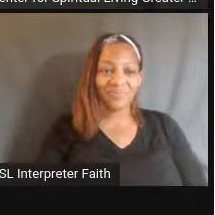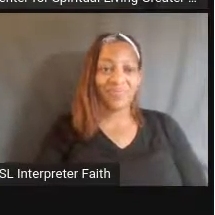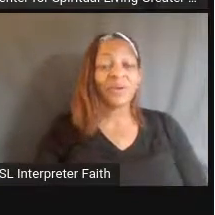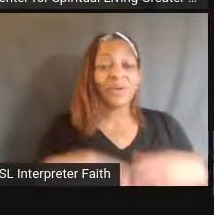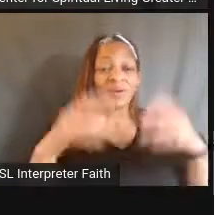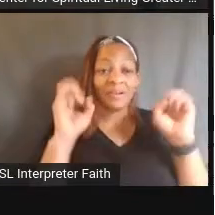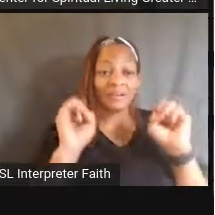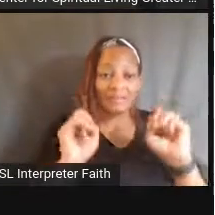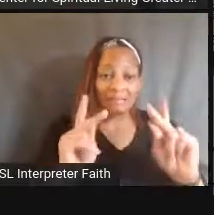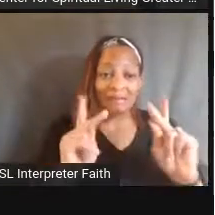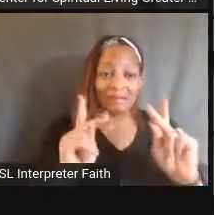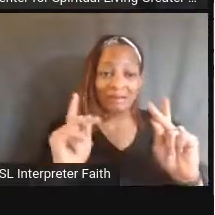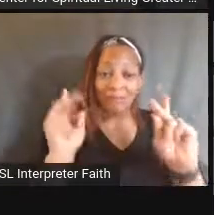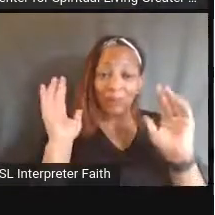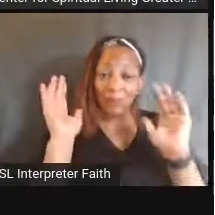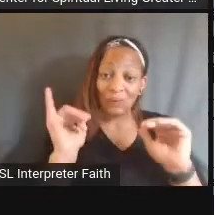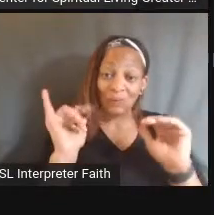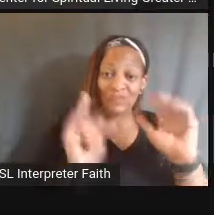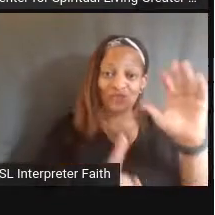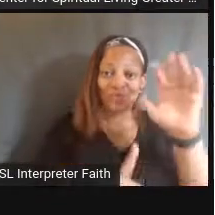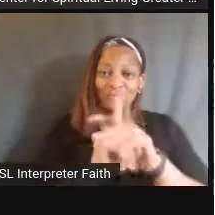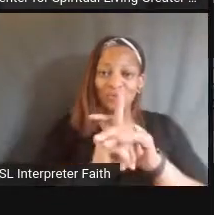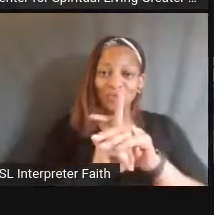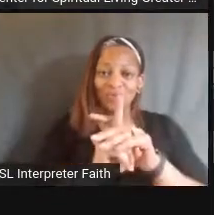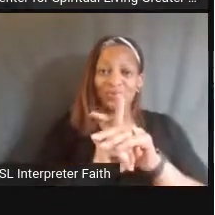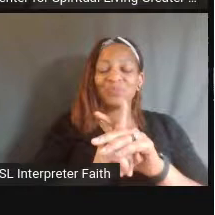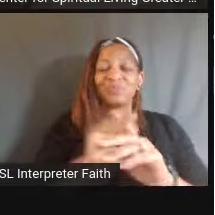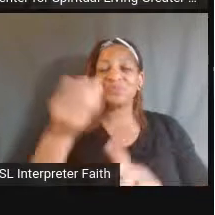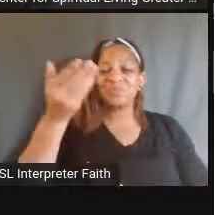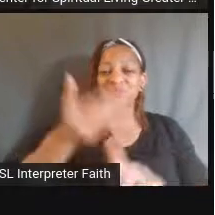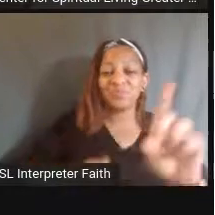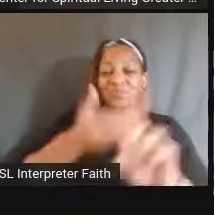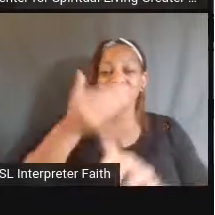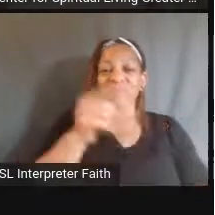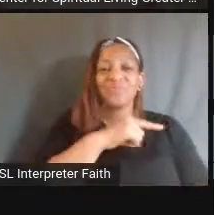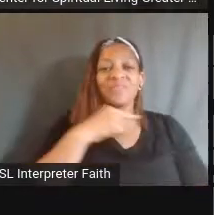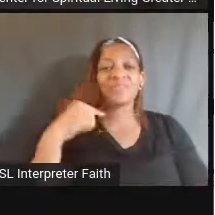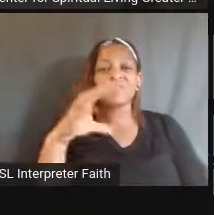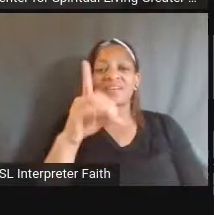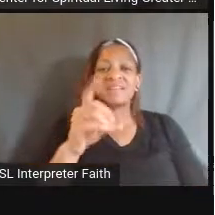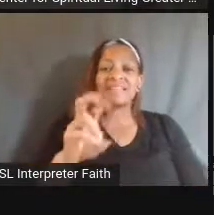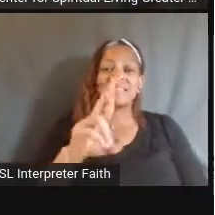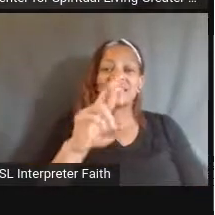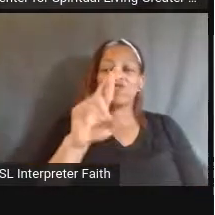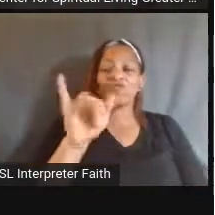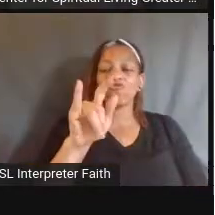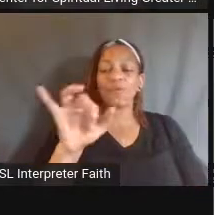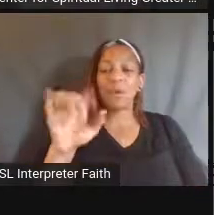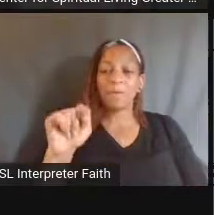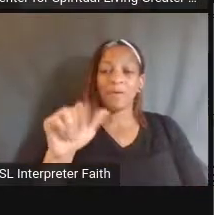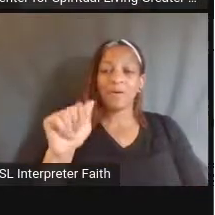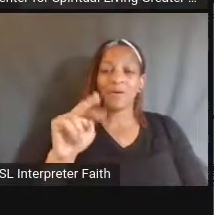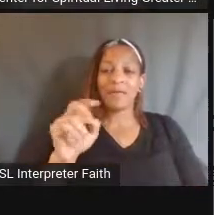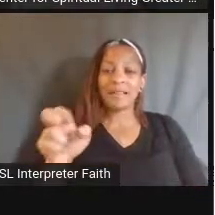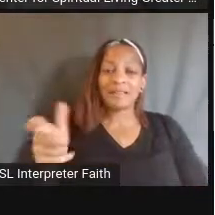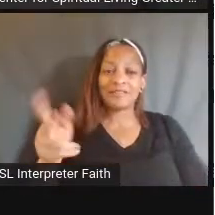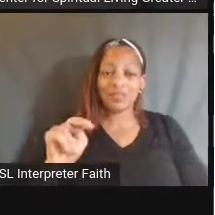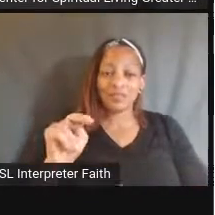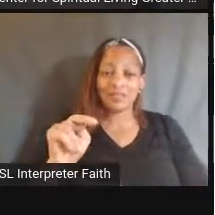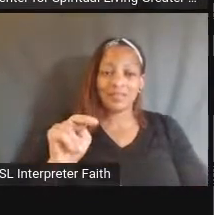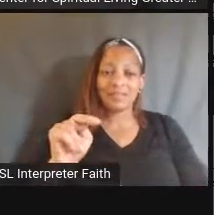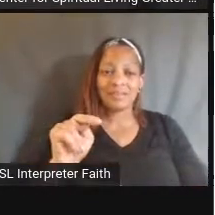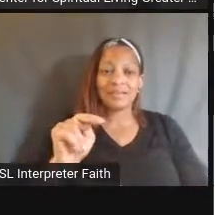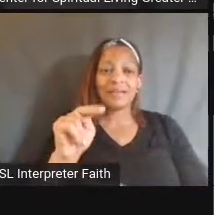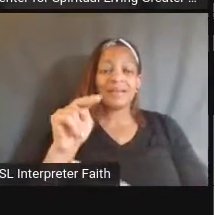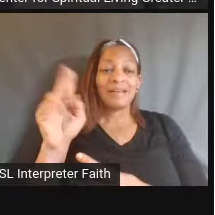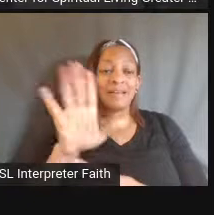Okay, hopefully it's showing up. Reverend Dr. Raymont Anderson is an ordained Centers for Spiritual